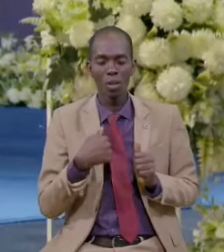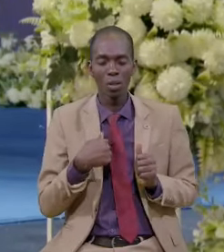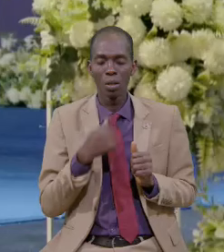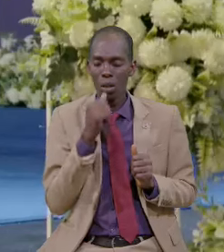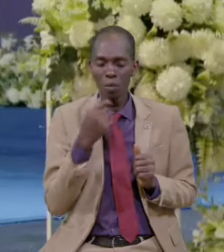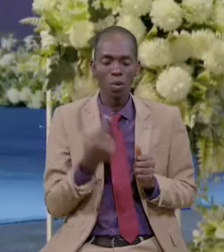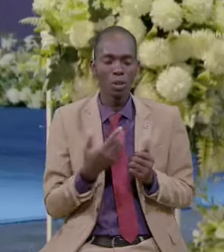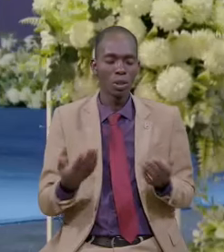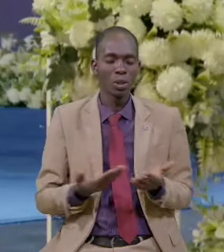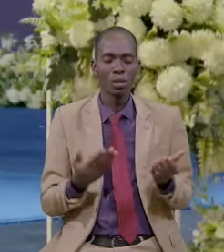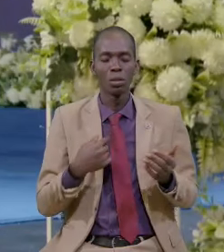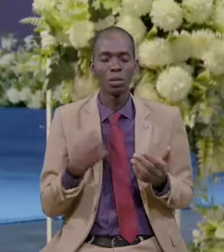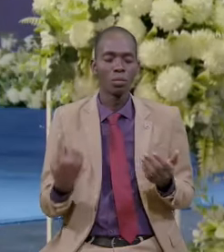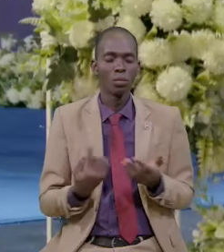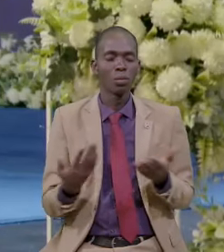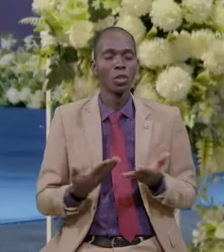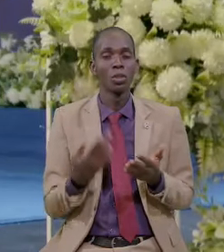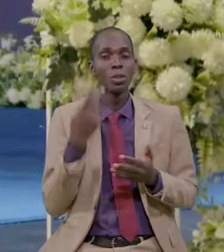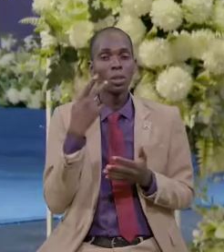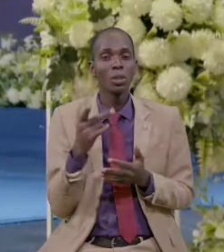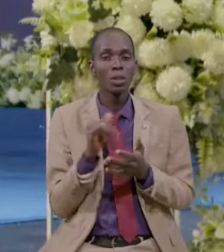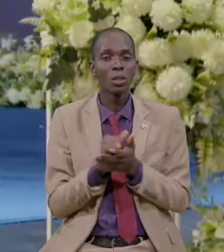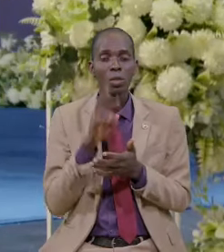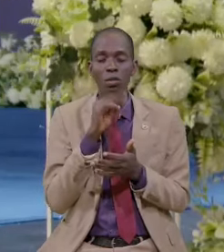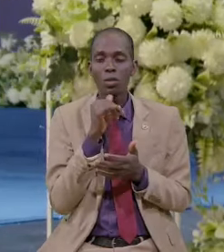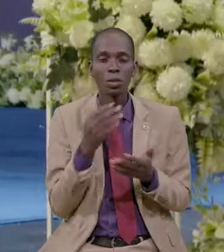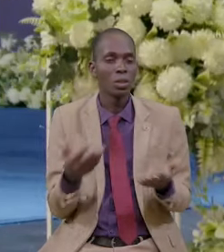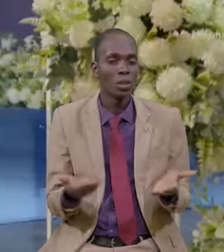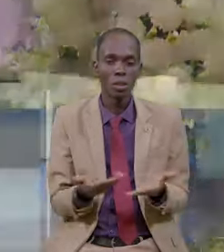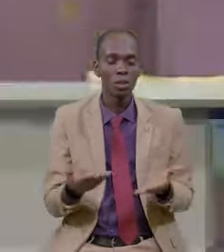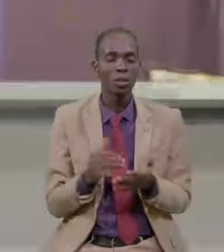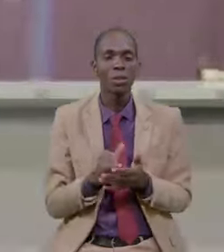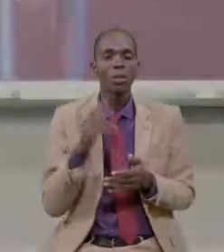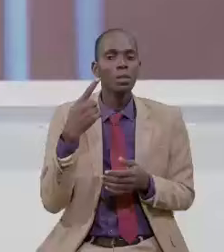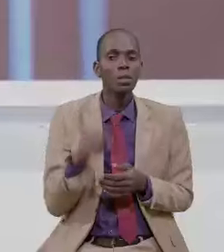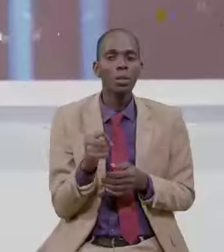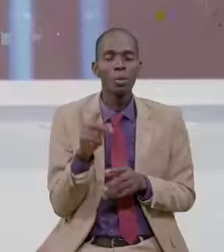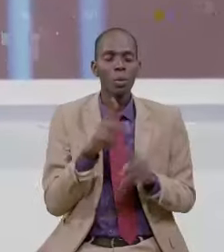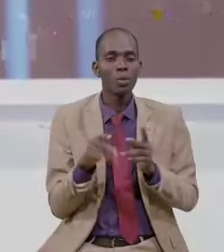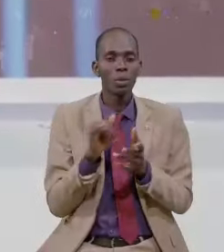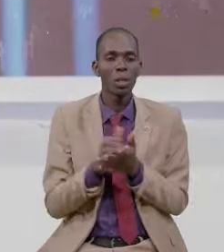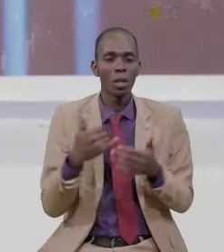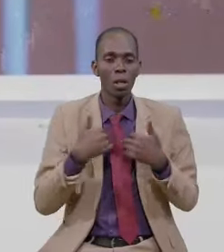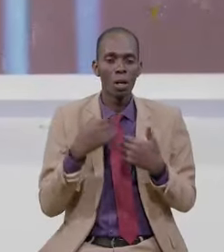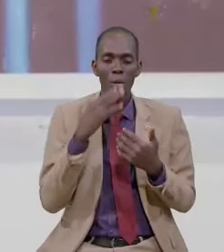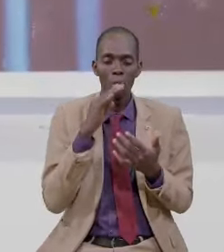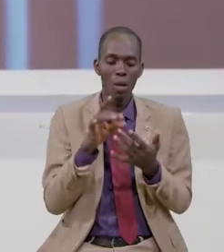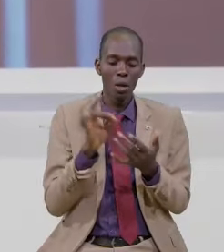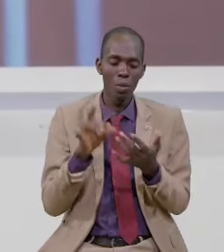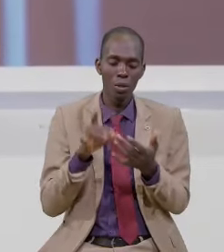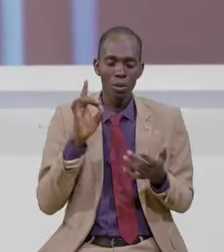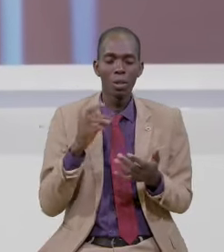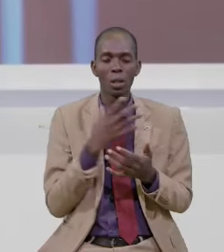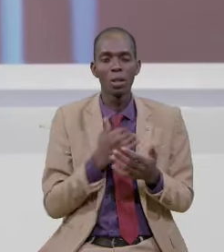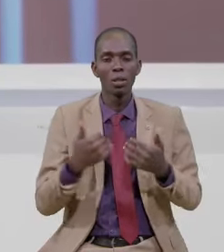The people he appointed. He appoints, then he assigned. He assigned the